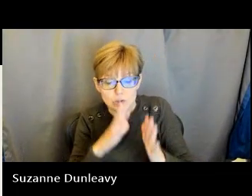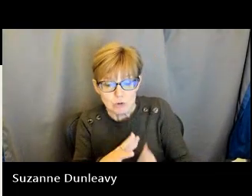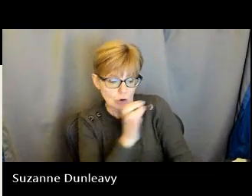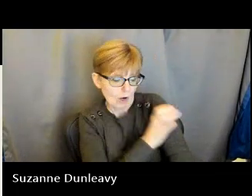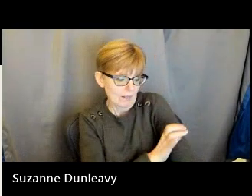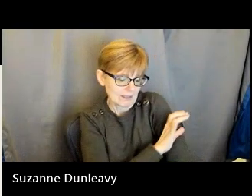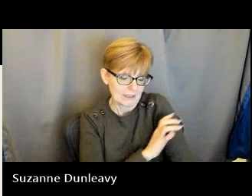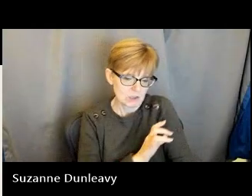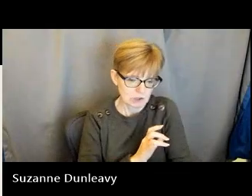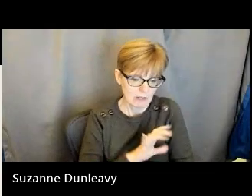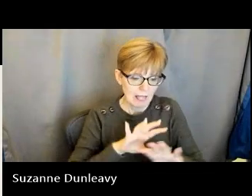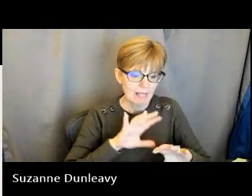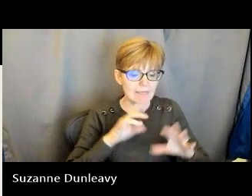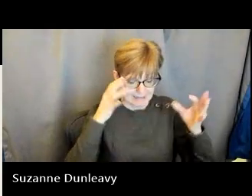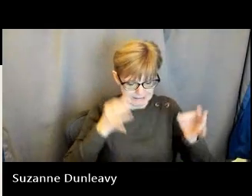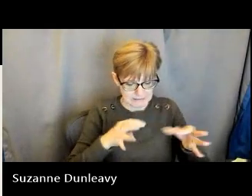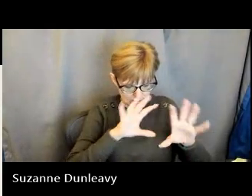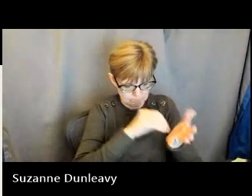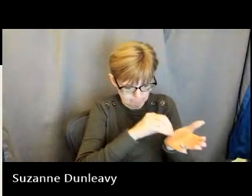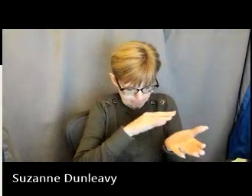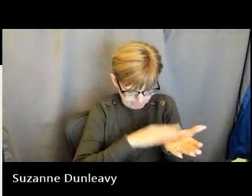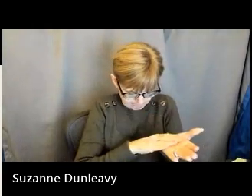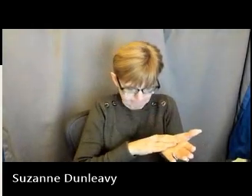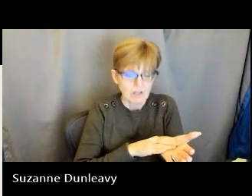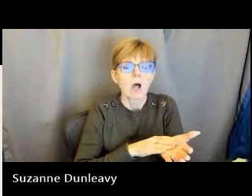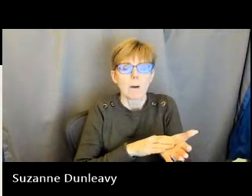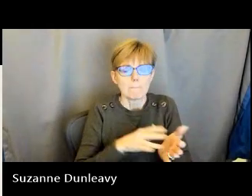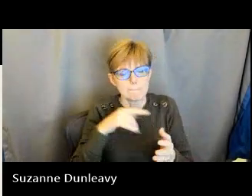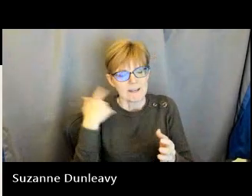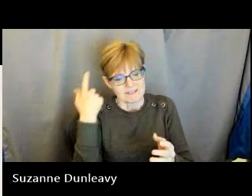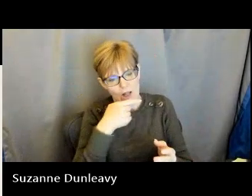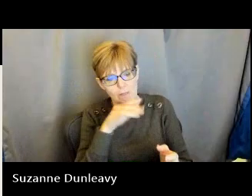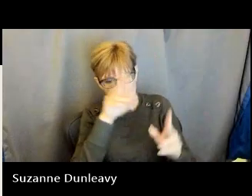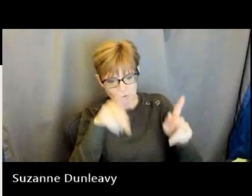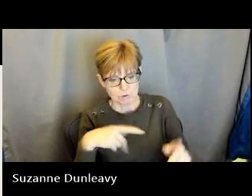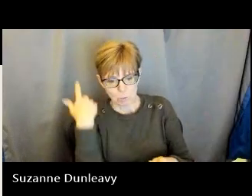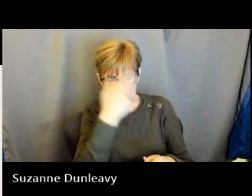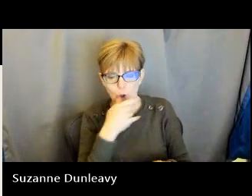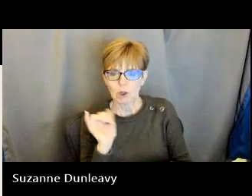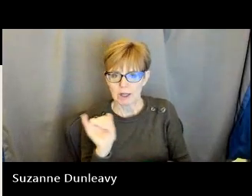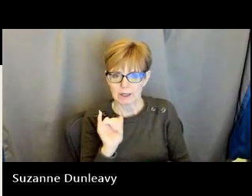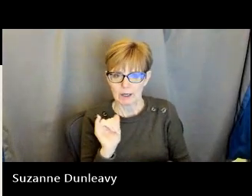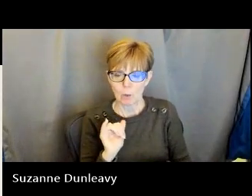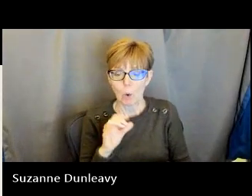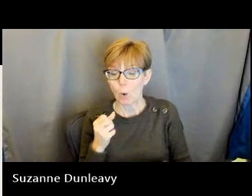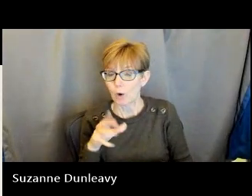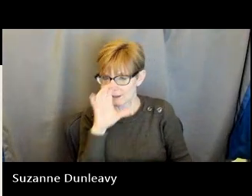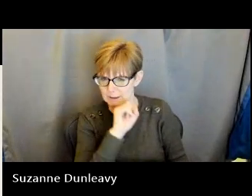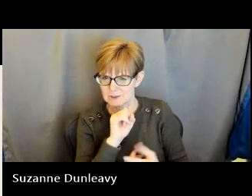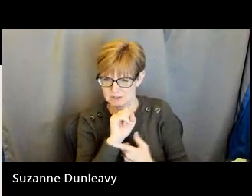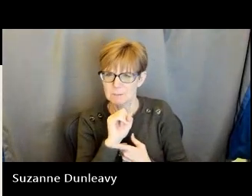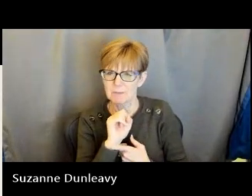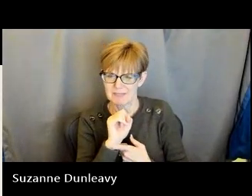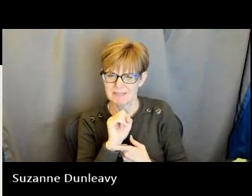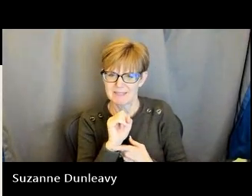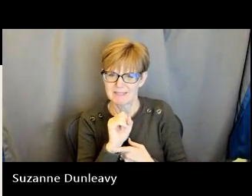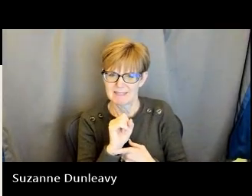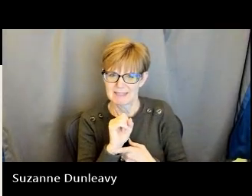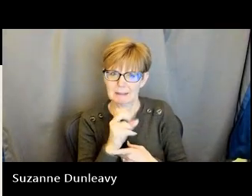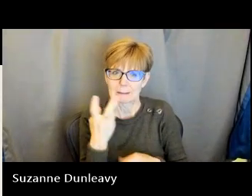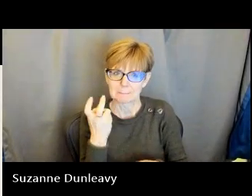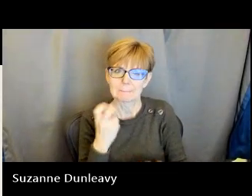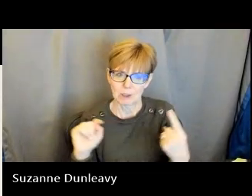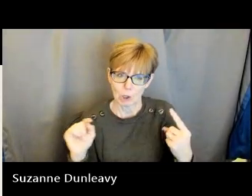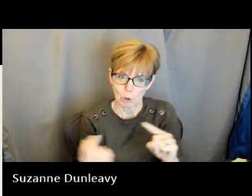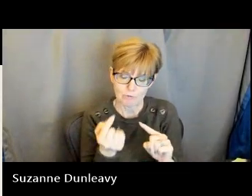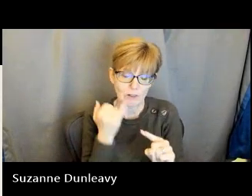a person based upon their appearance or assumptions. This can be really tricky and can be harmful if not handled ethically,